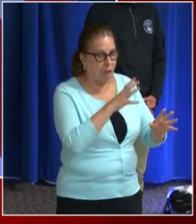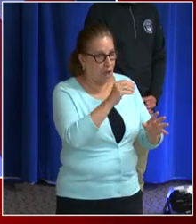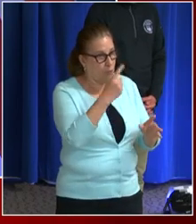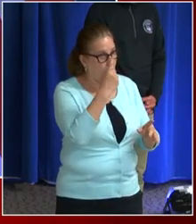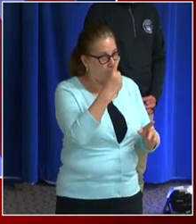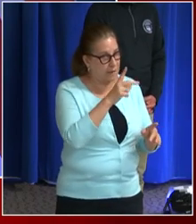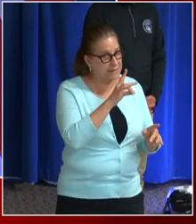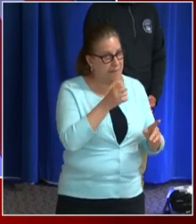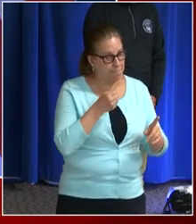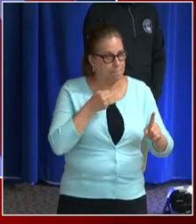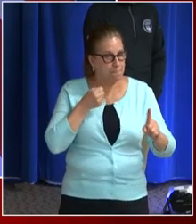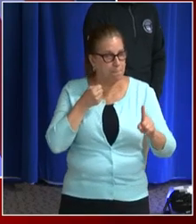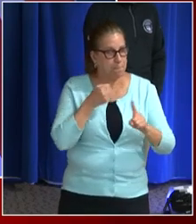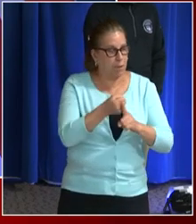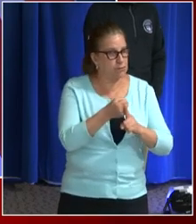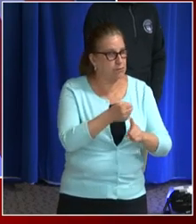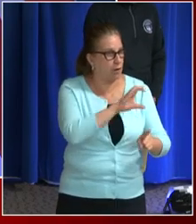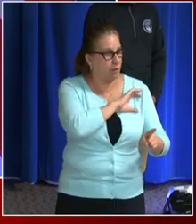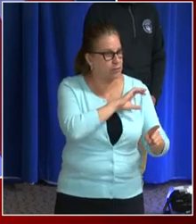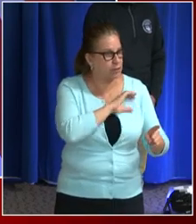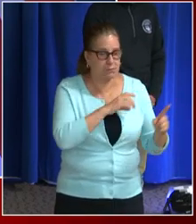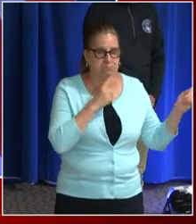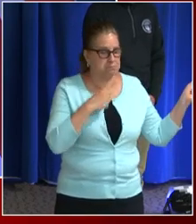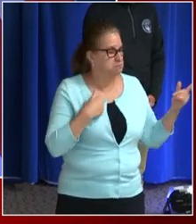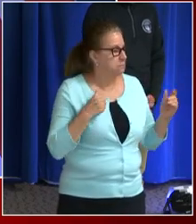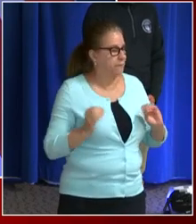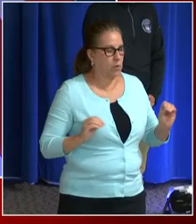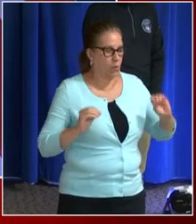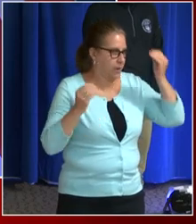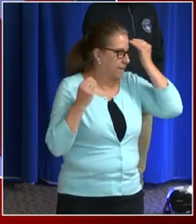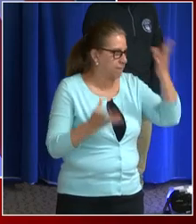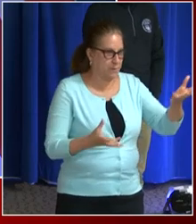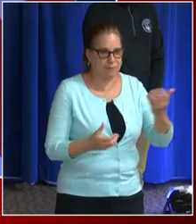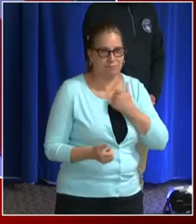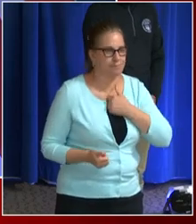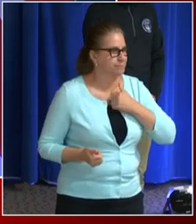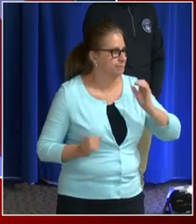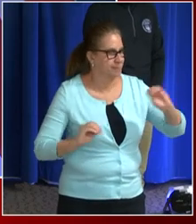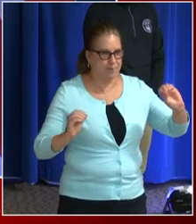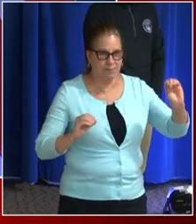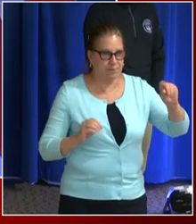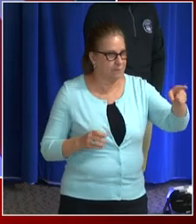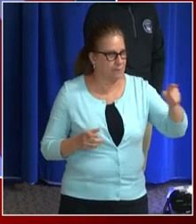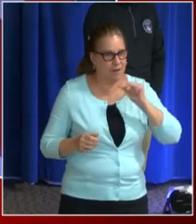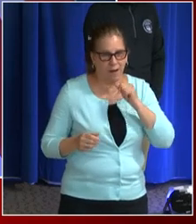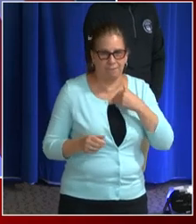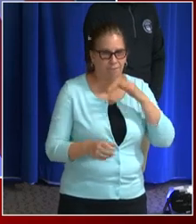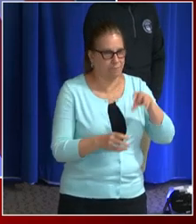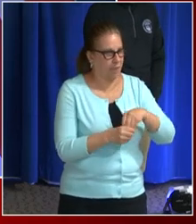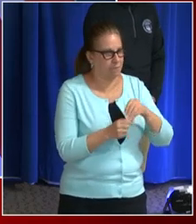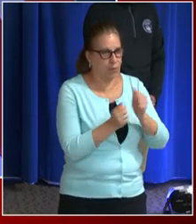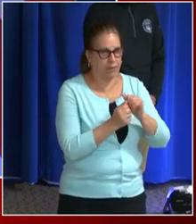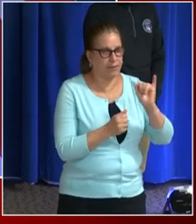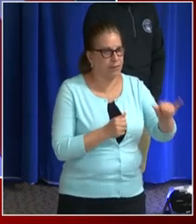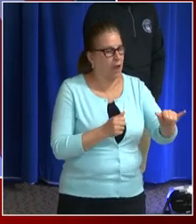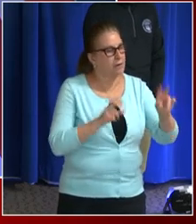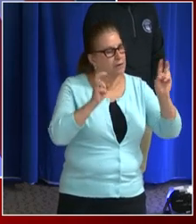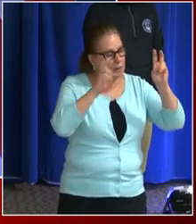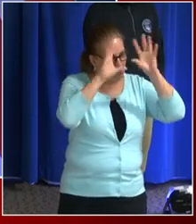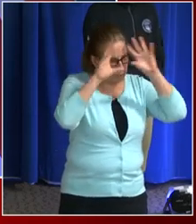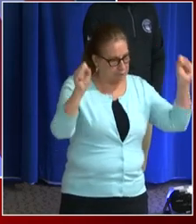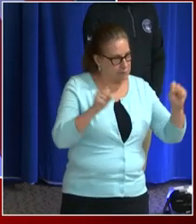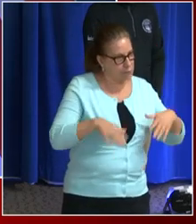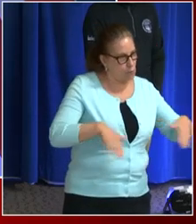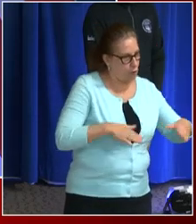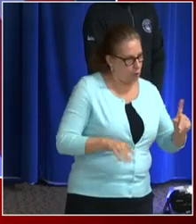that information, but I can tell you this: we were not involved in the movement of the president, the unplanned movement of the